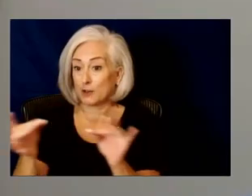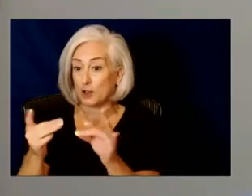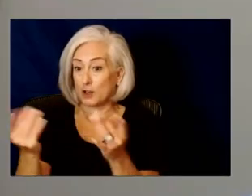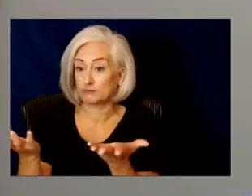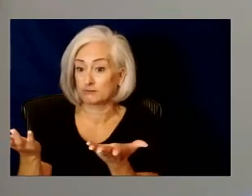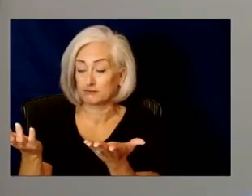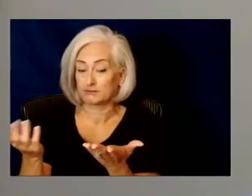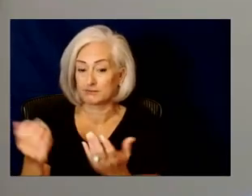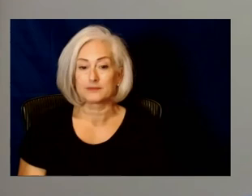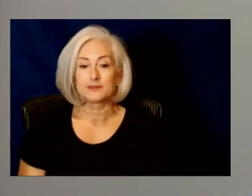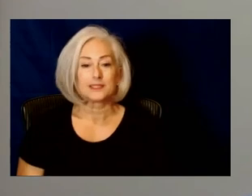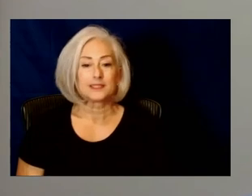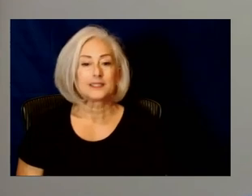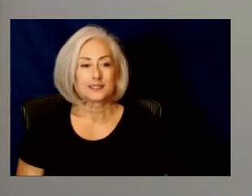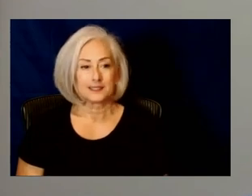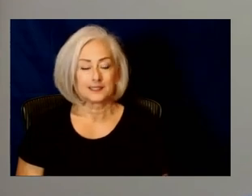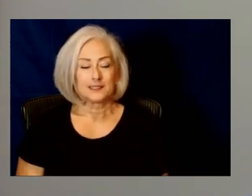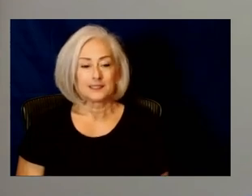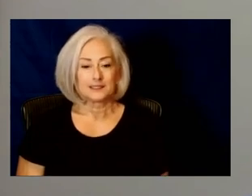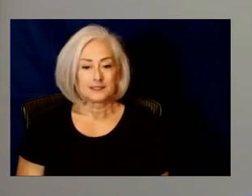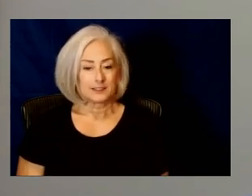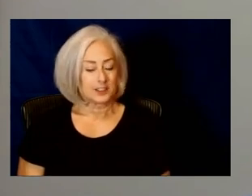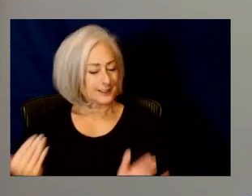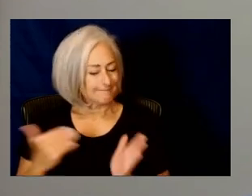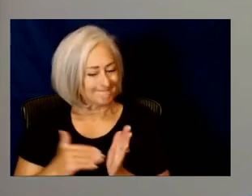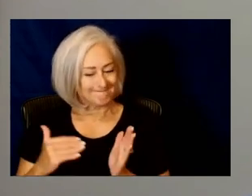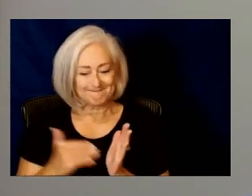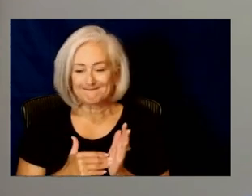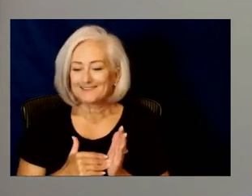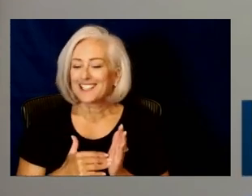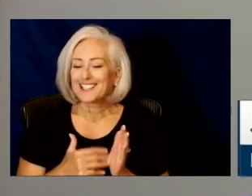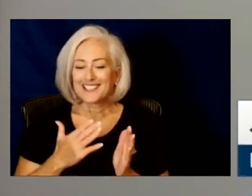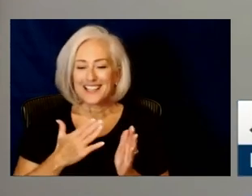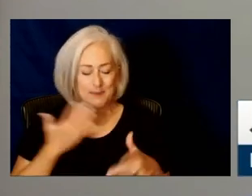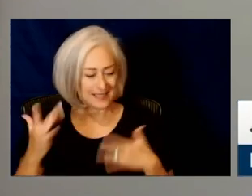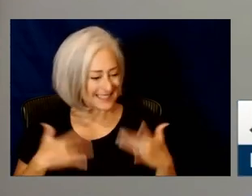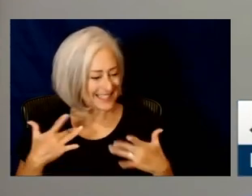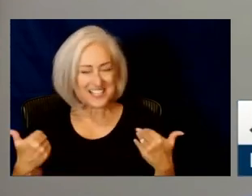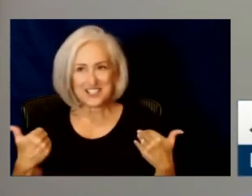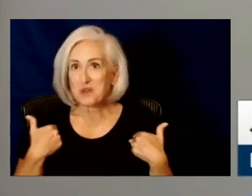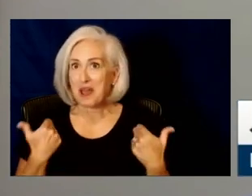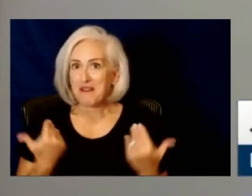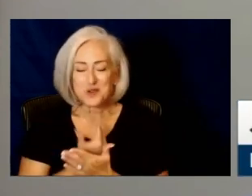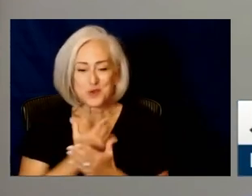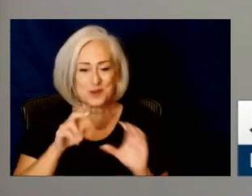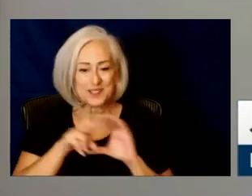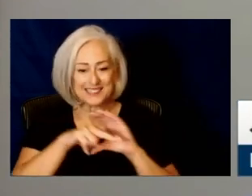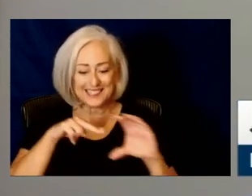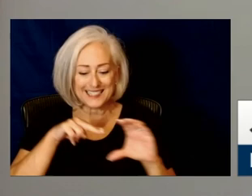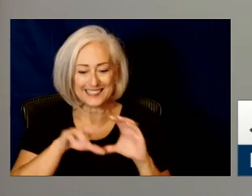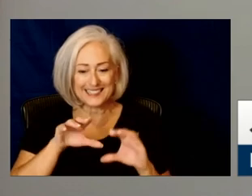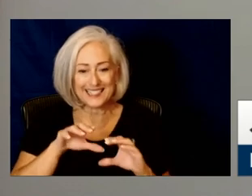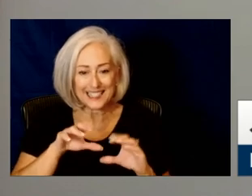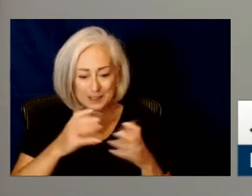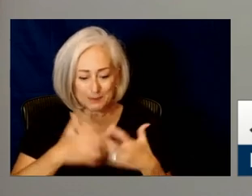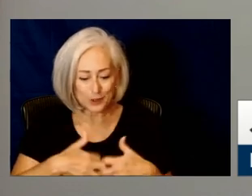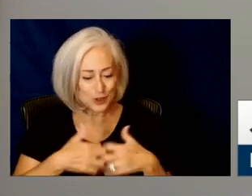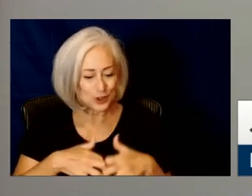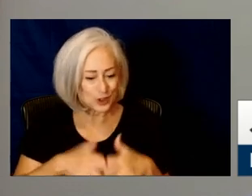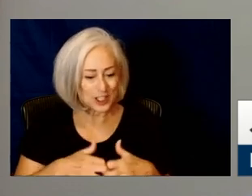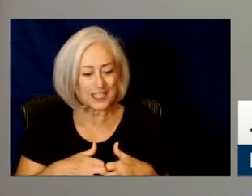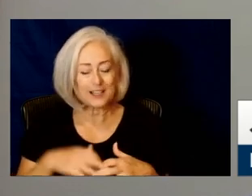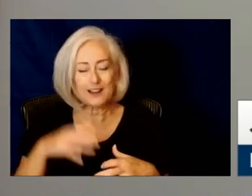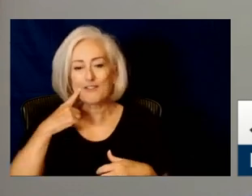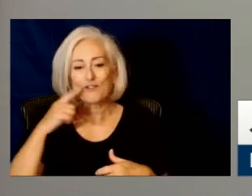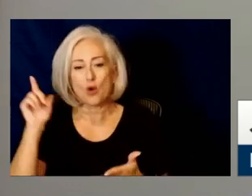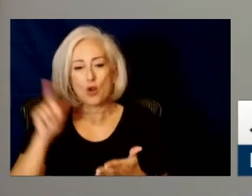I just want to reiterate my excitement to have a new CT scanner that's capable of the low-dose screening. I think that's going to be